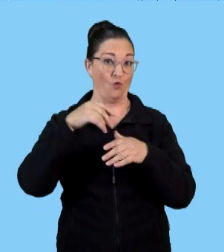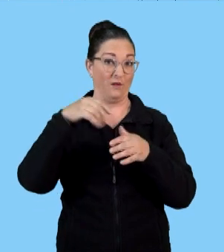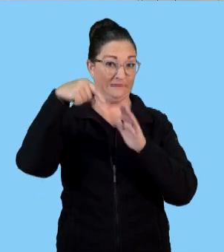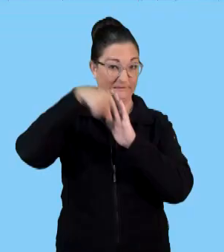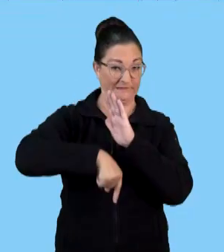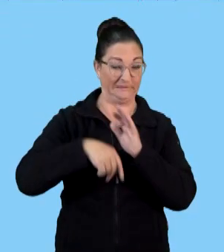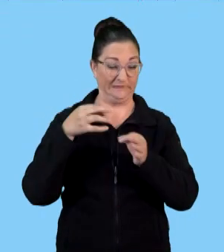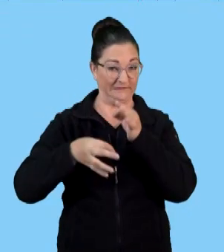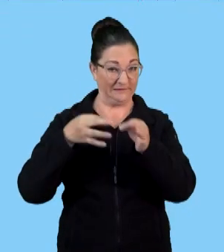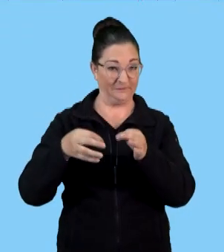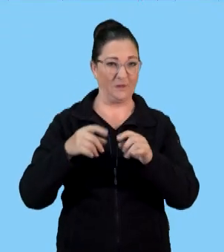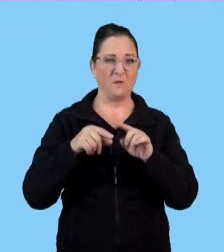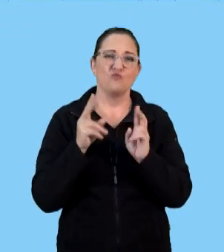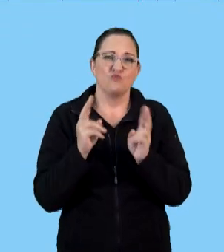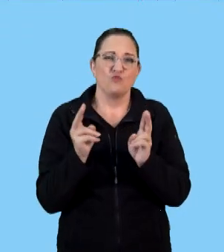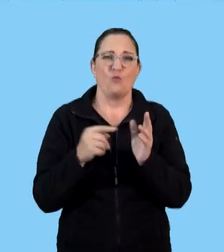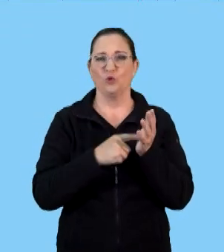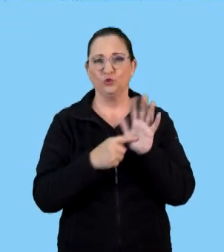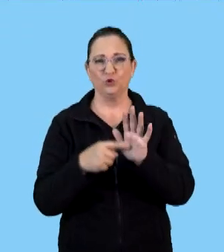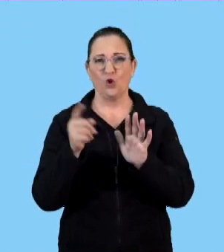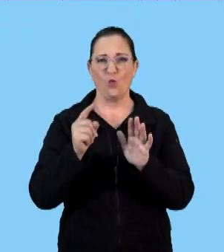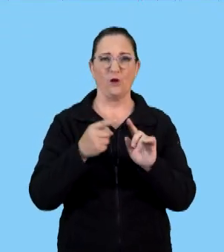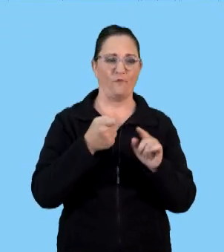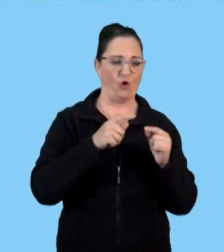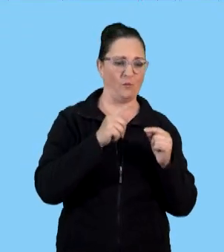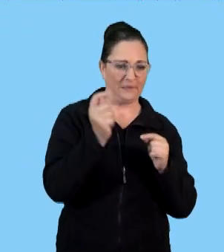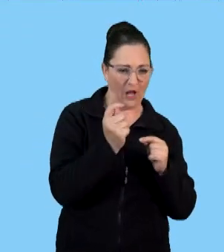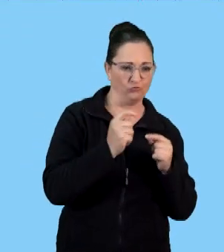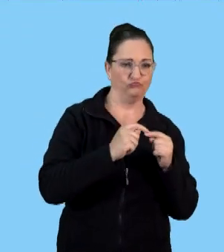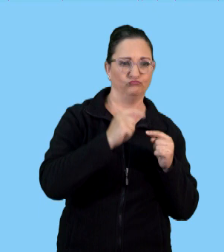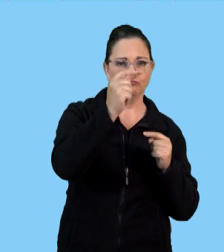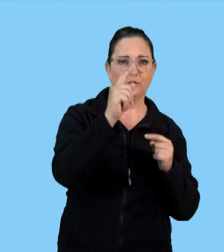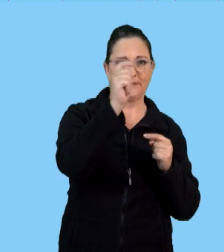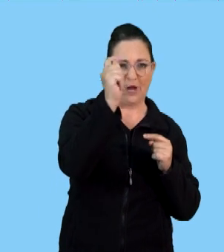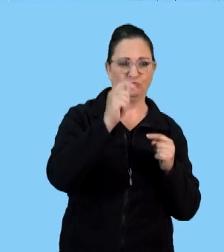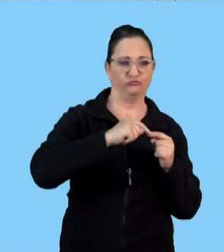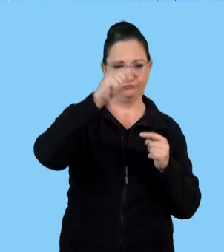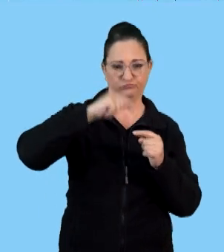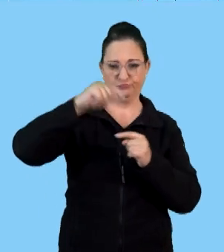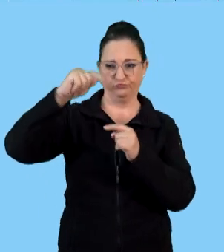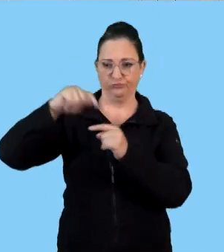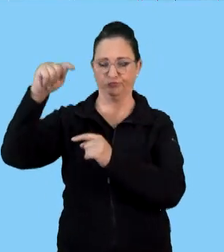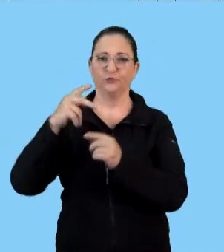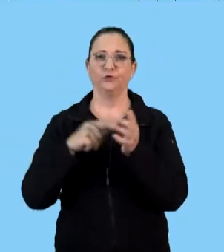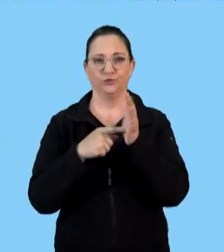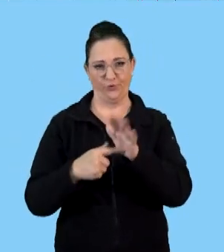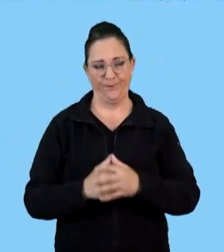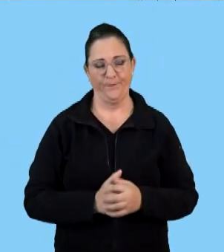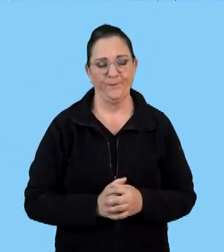normally shows the distances between towns in South Africa, right? Okay, so let's look at